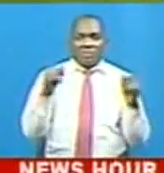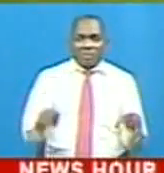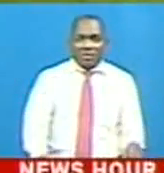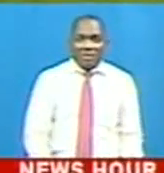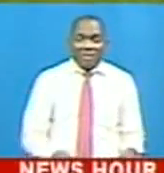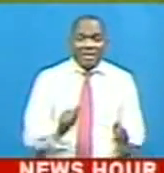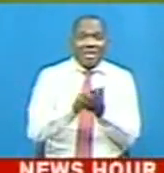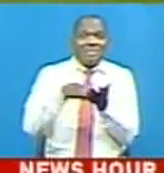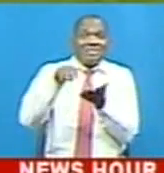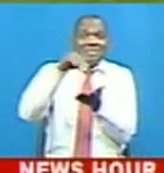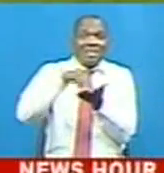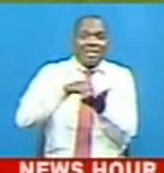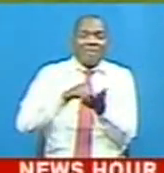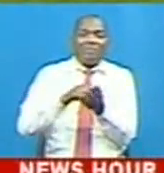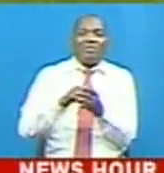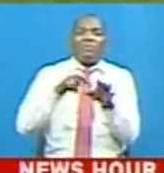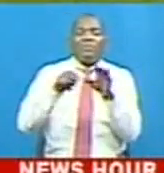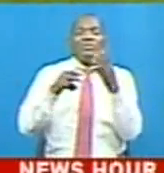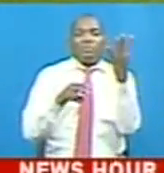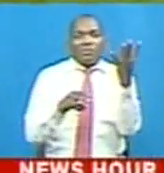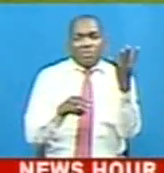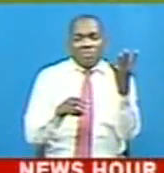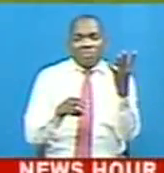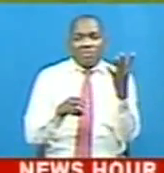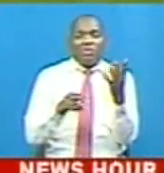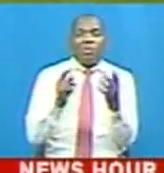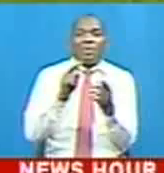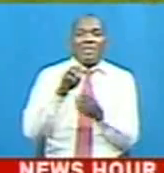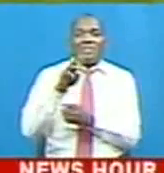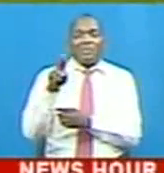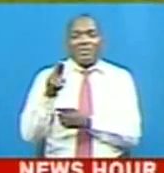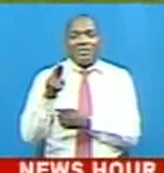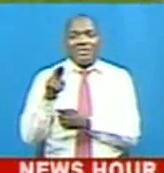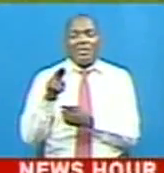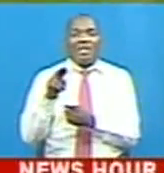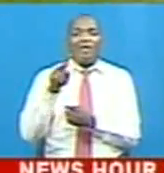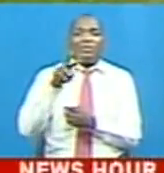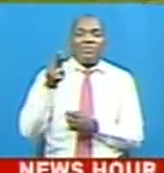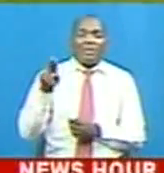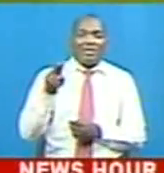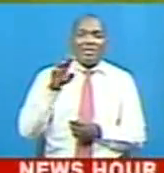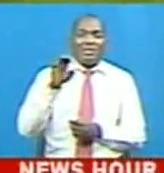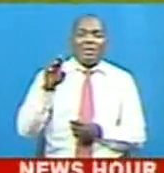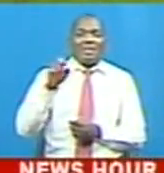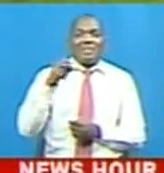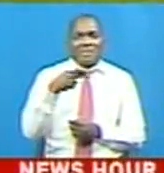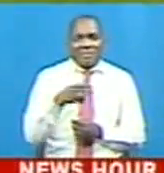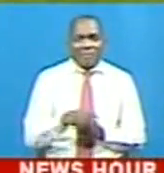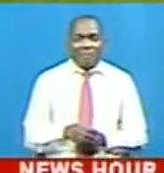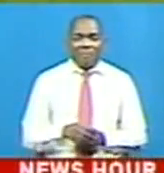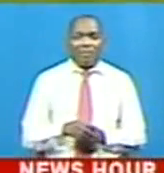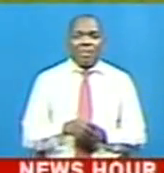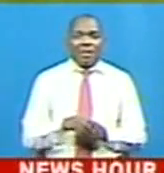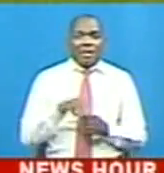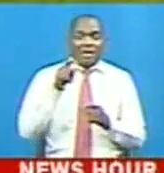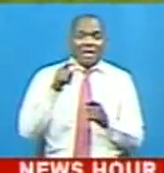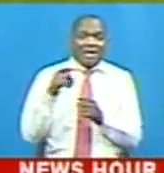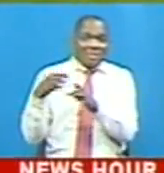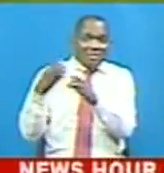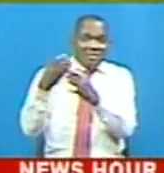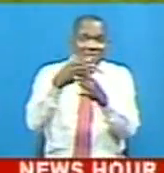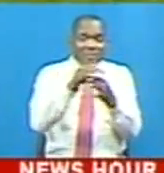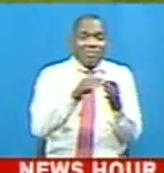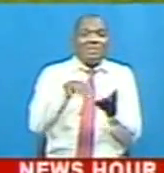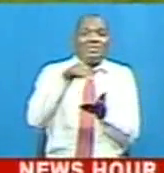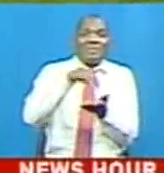2019, this center will cover four regions in Ghana, namely Eastern, part of Volta, Central and Ashanti. The Omenako